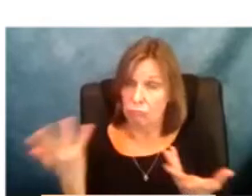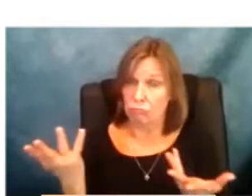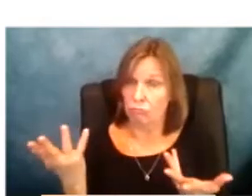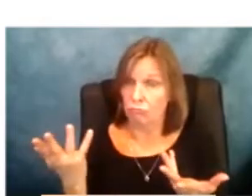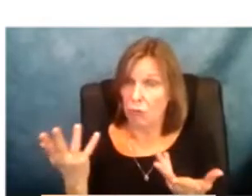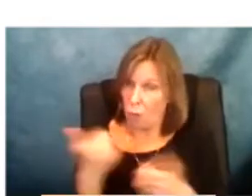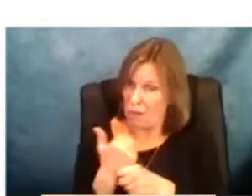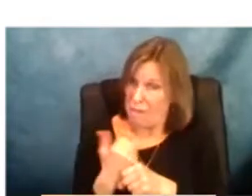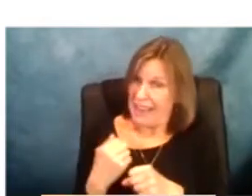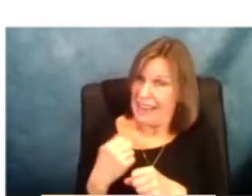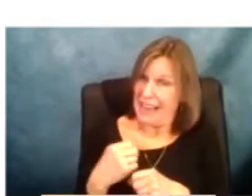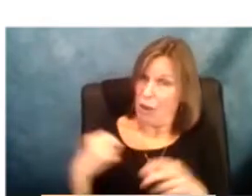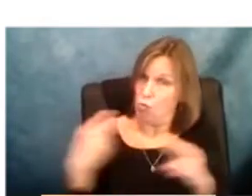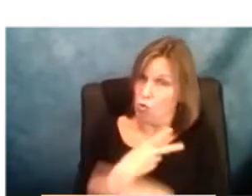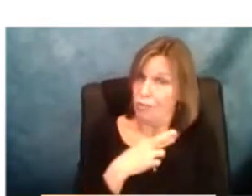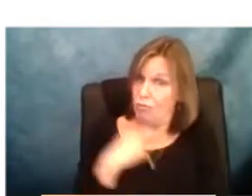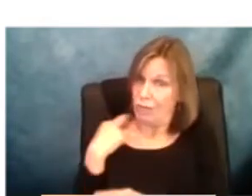up.